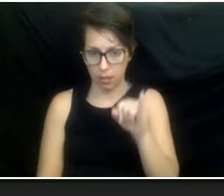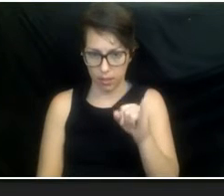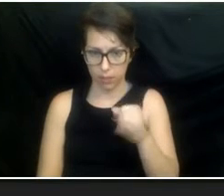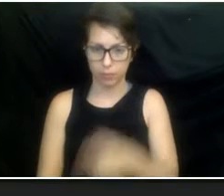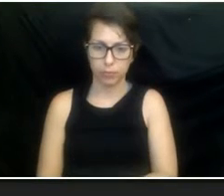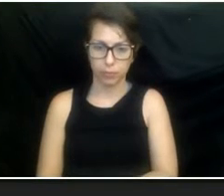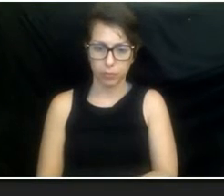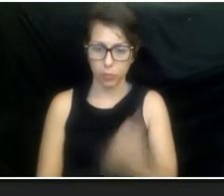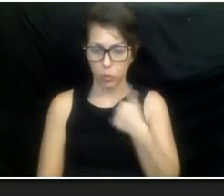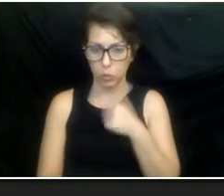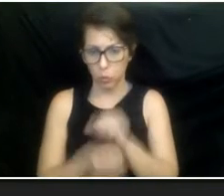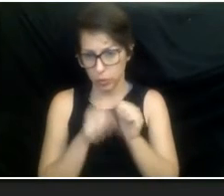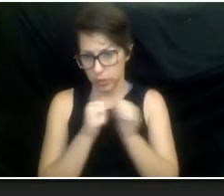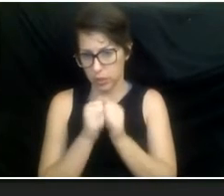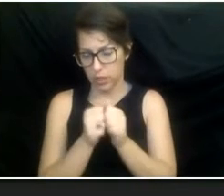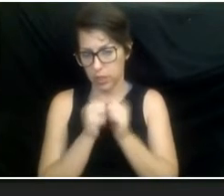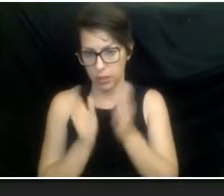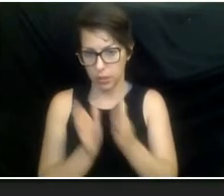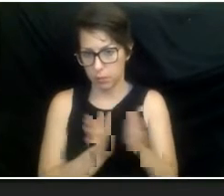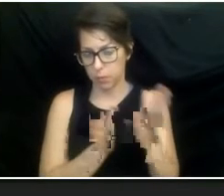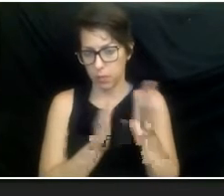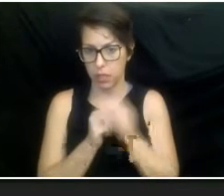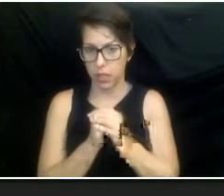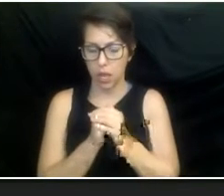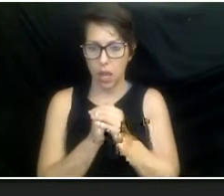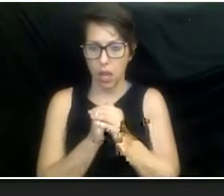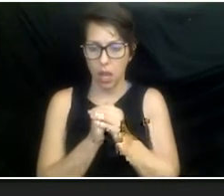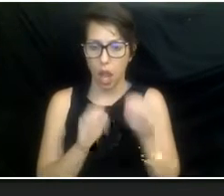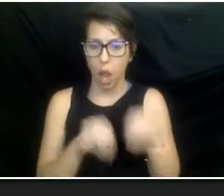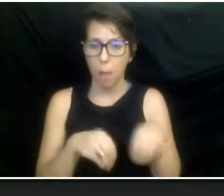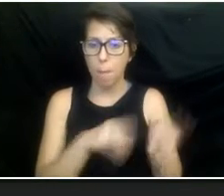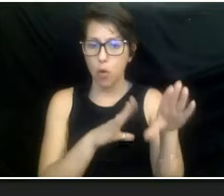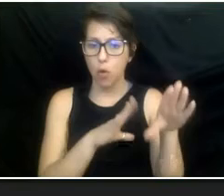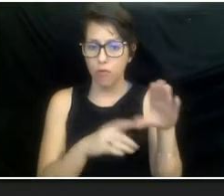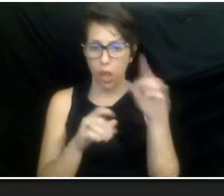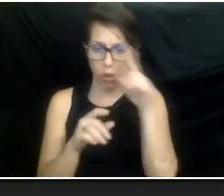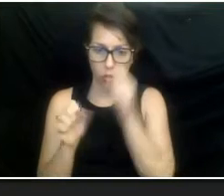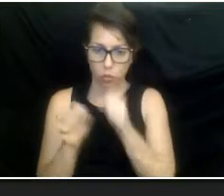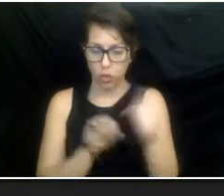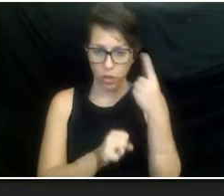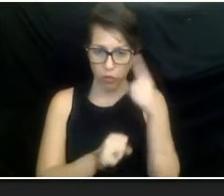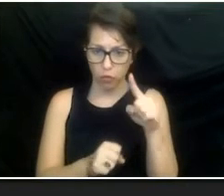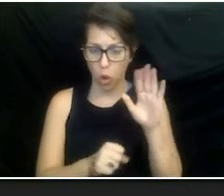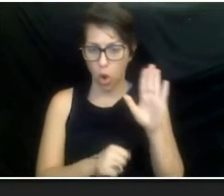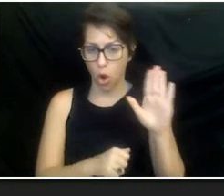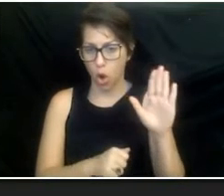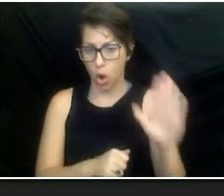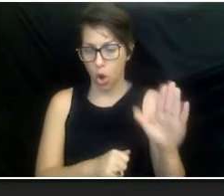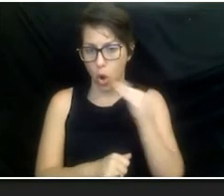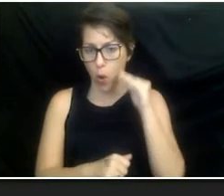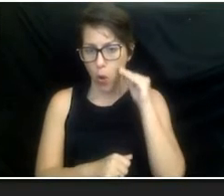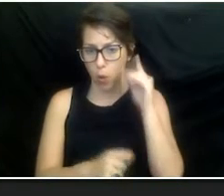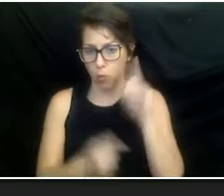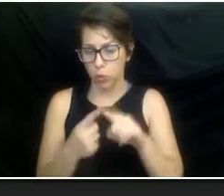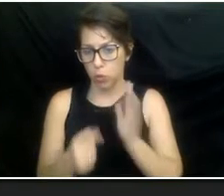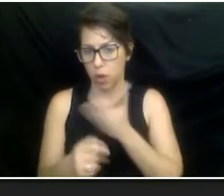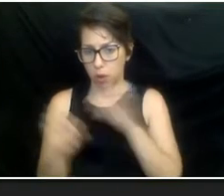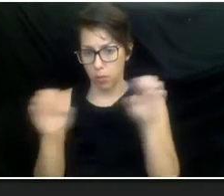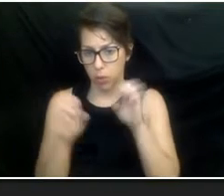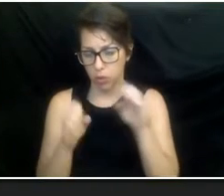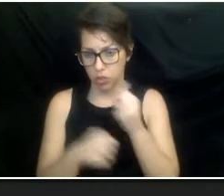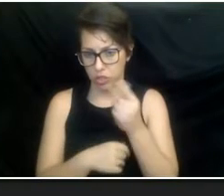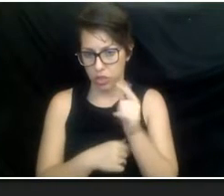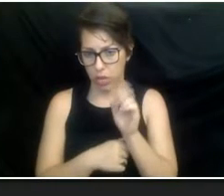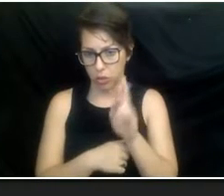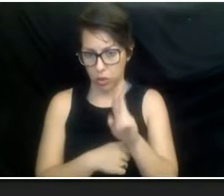service in the even the call get disconnected in the middle of that conversation her abusive partner arrived